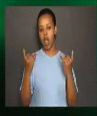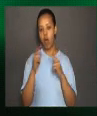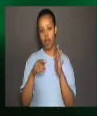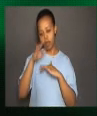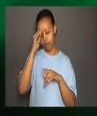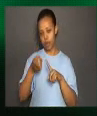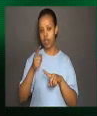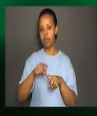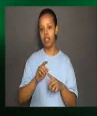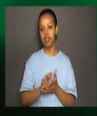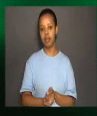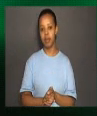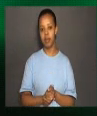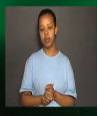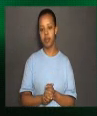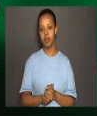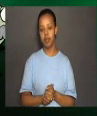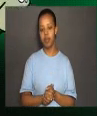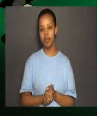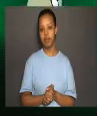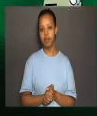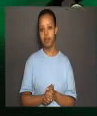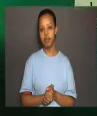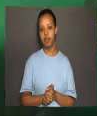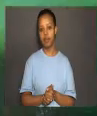Let's get back to our lesson.